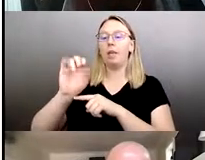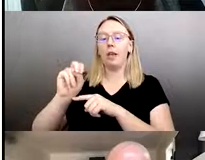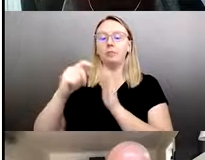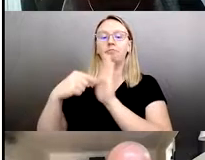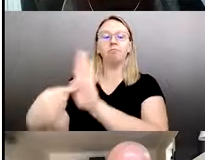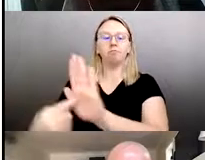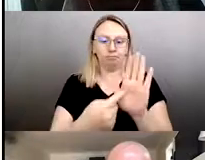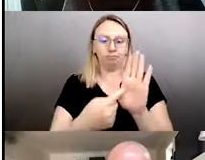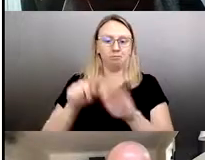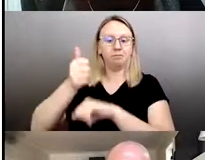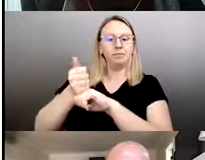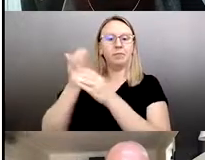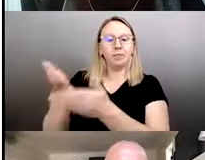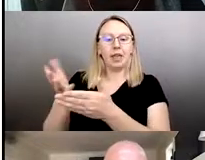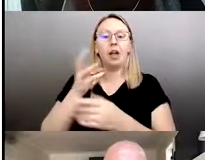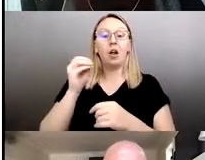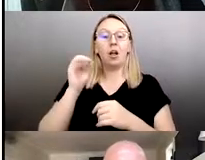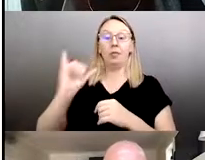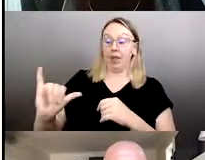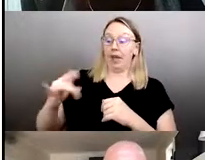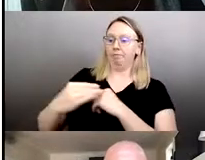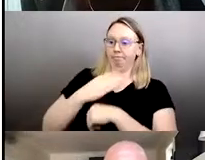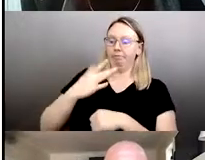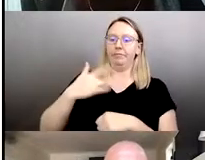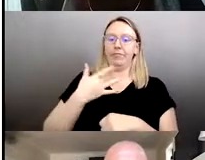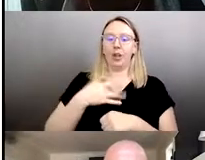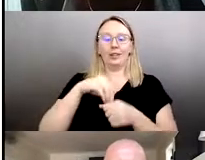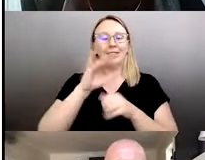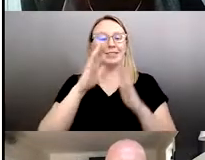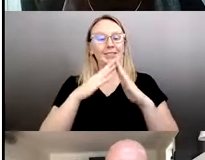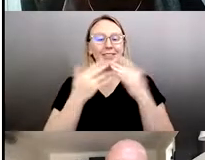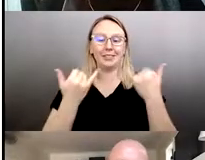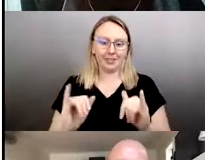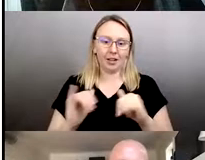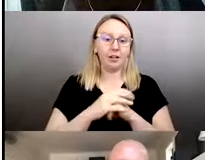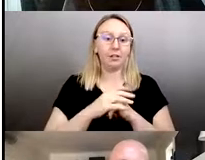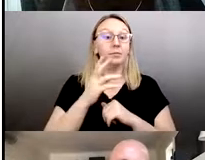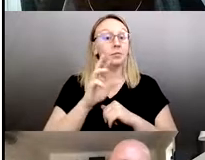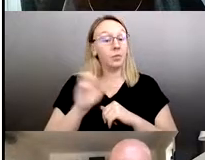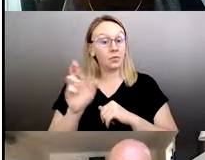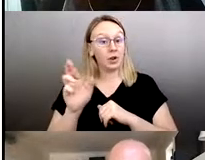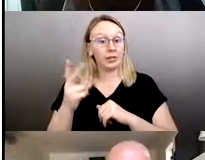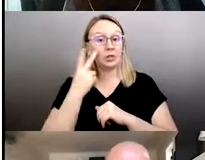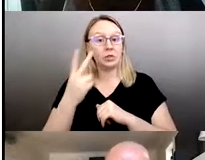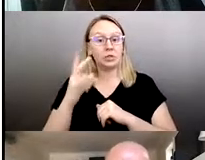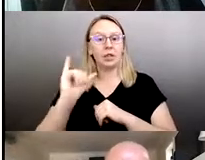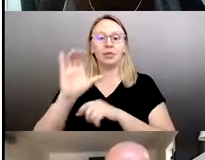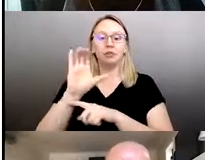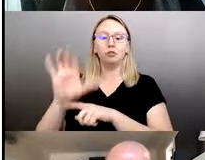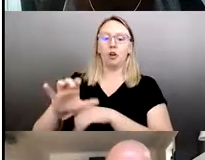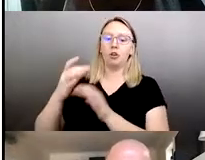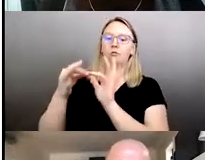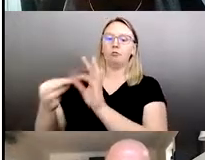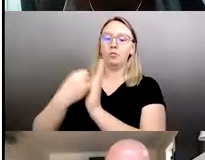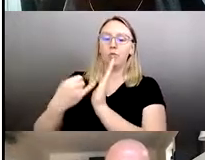city can still be felt today. The Art Institute of Chicago, which you see at right with its related art school, stand as one of the